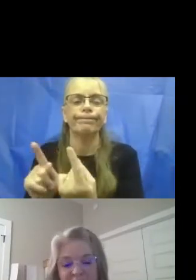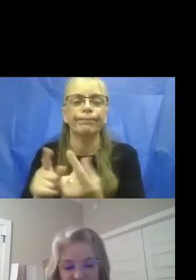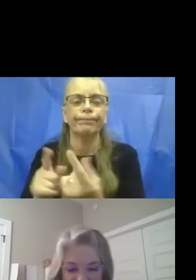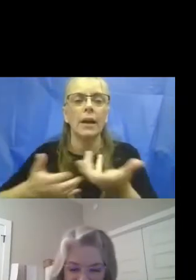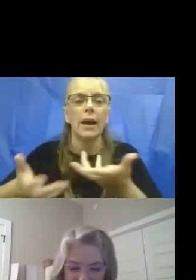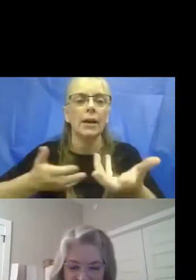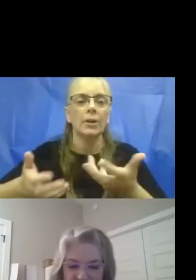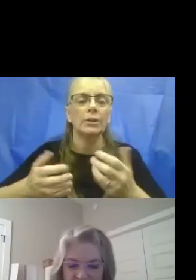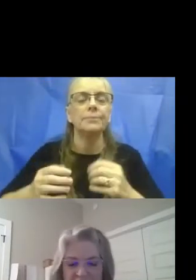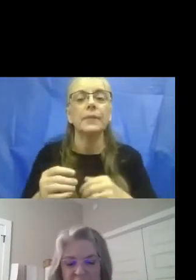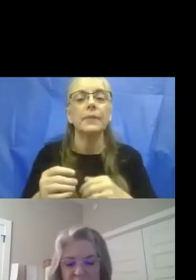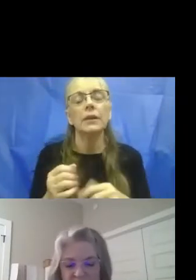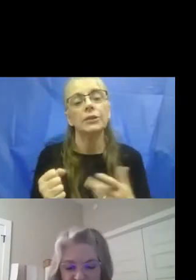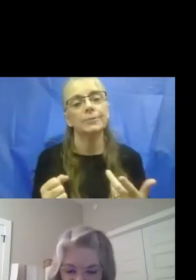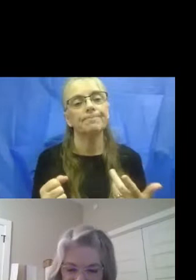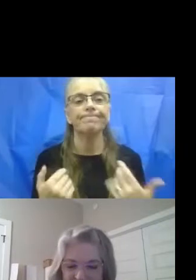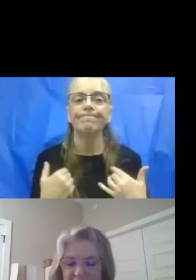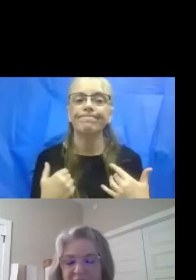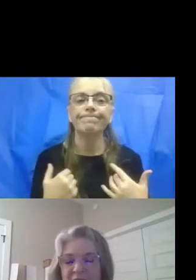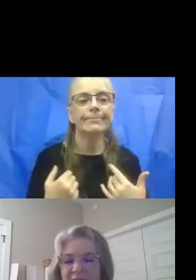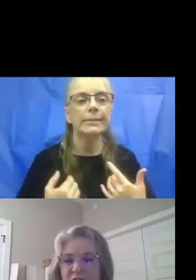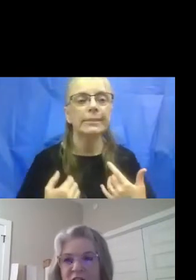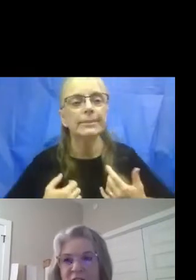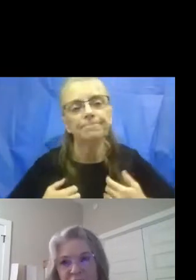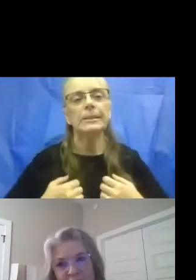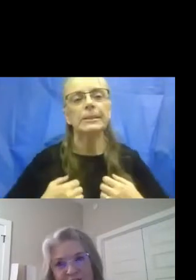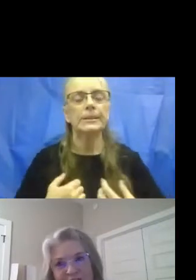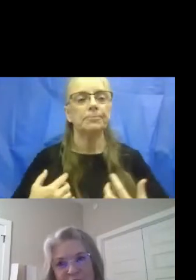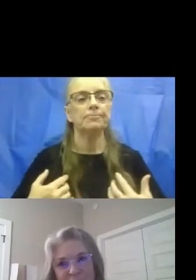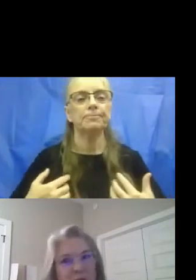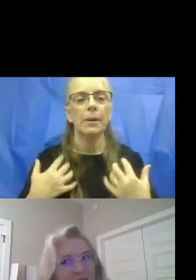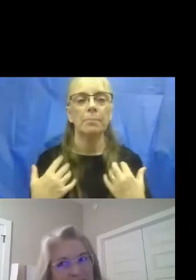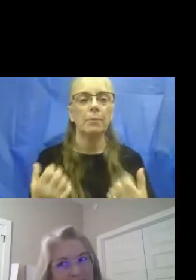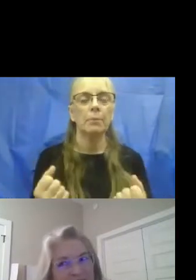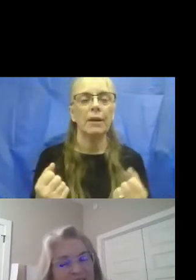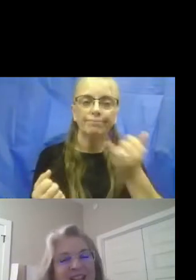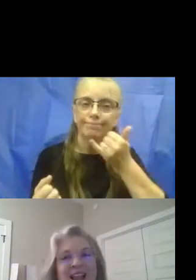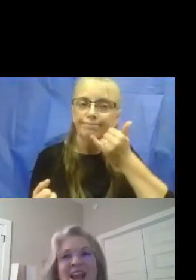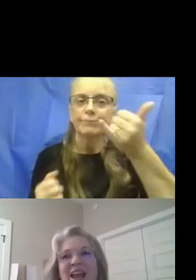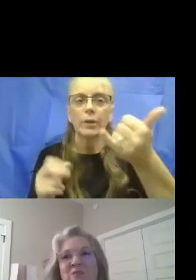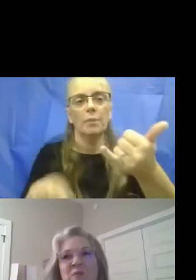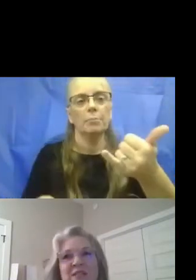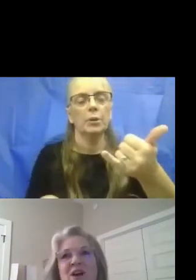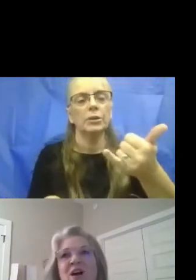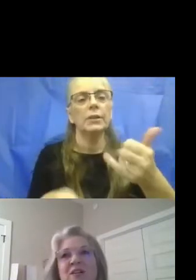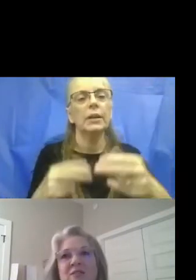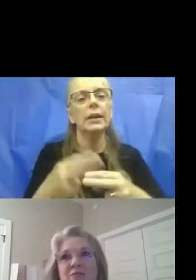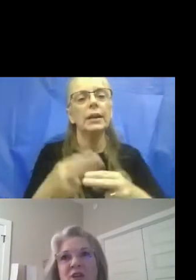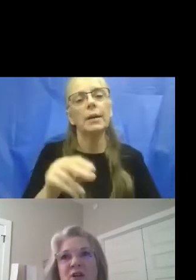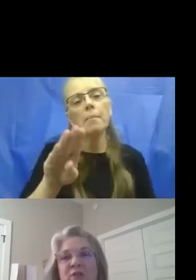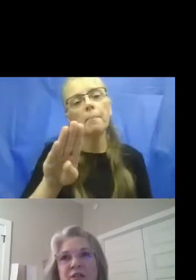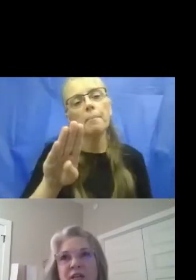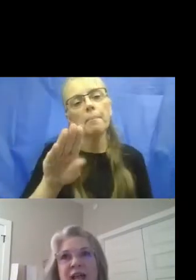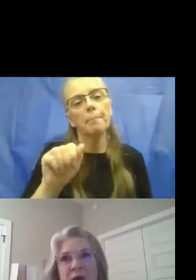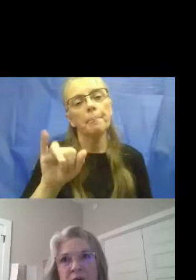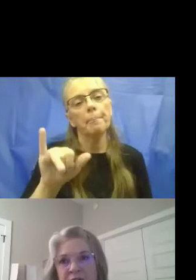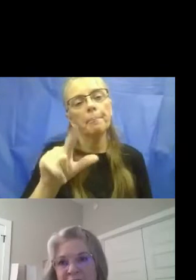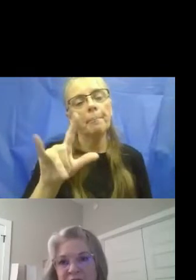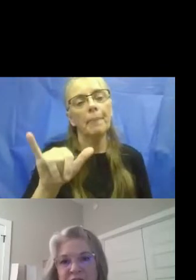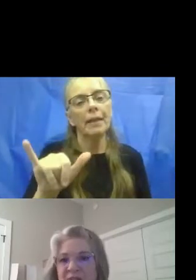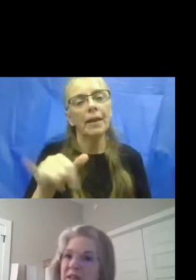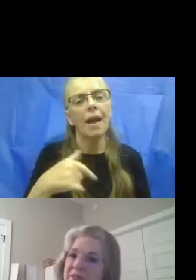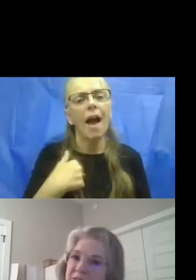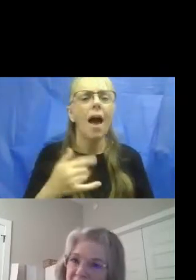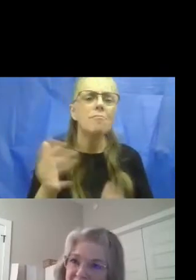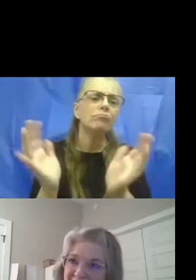Anyway, I got my nerve up, and on March 27th, I called her. Her name's Bailey, and we talked for over an hour,